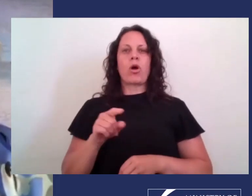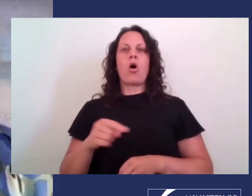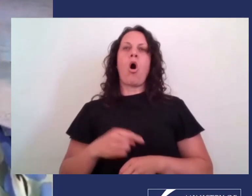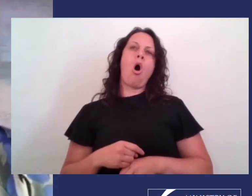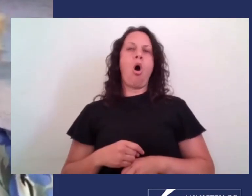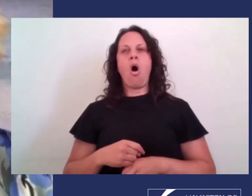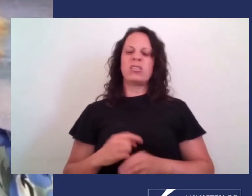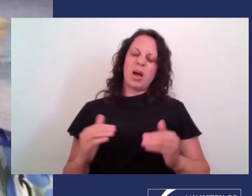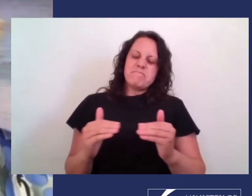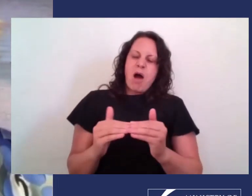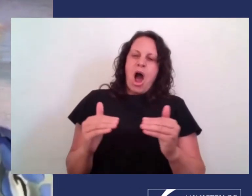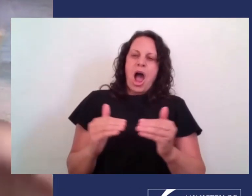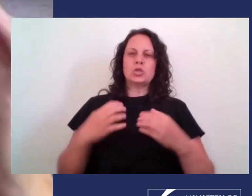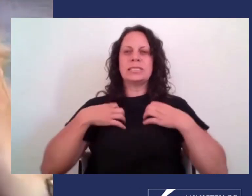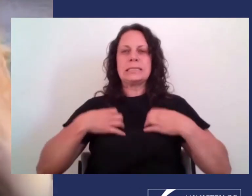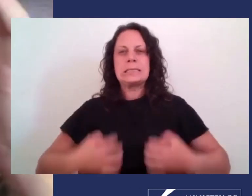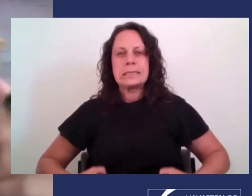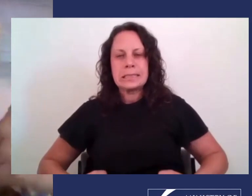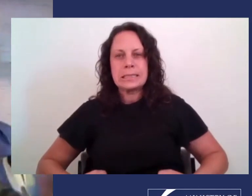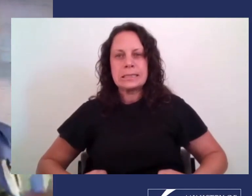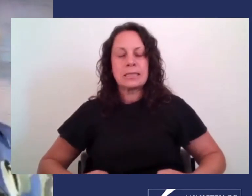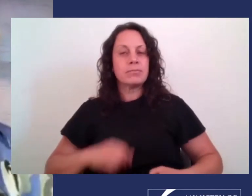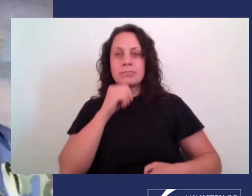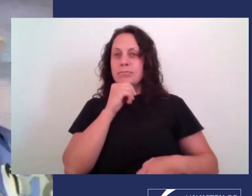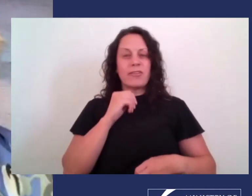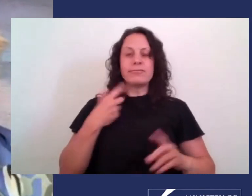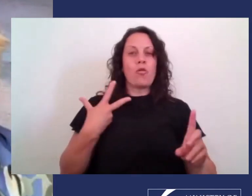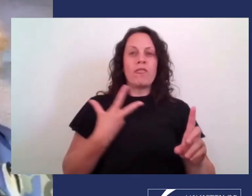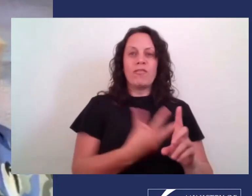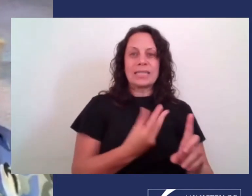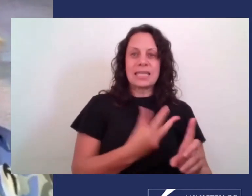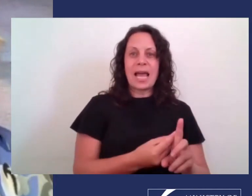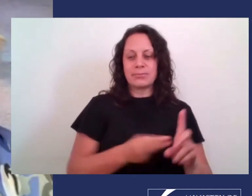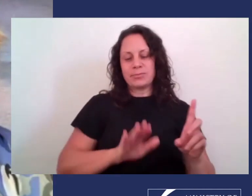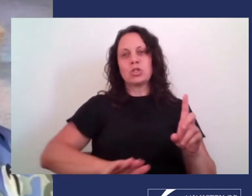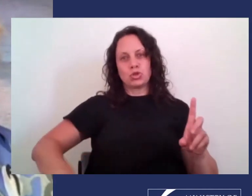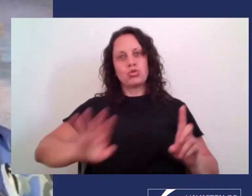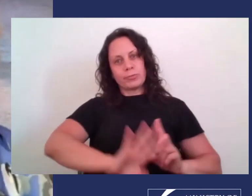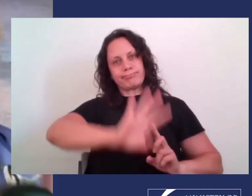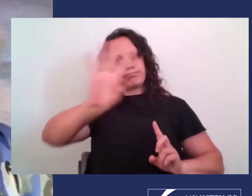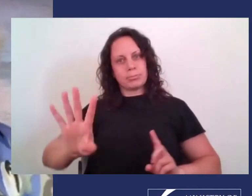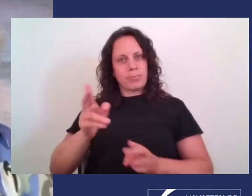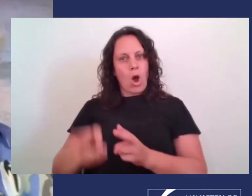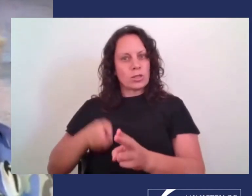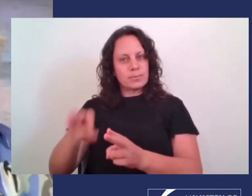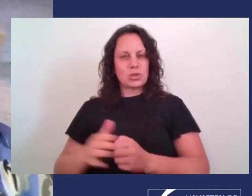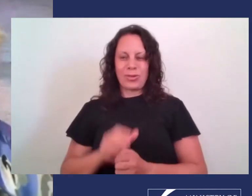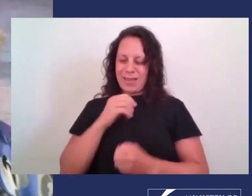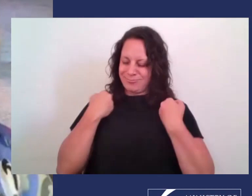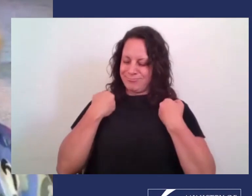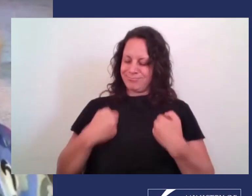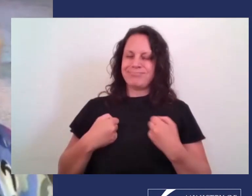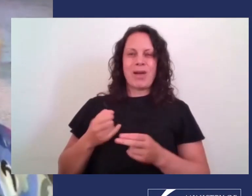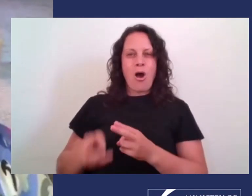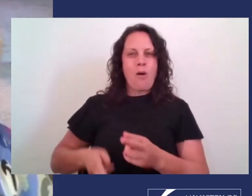disease. Without vaccination, Omicron means many more of our tamariki will be in hospital. Being a sick tamariki in hospital